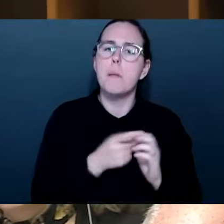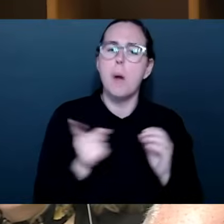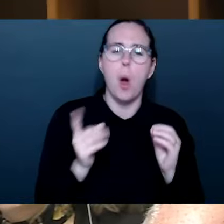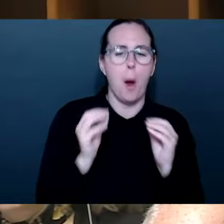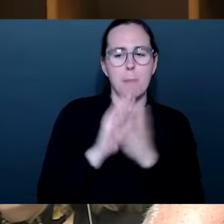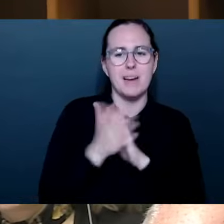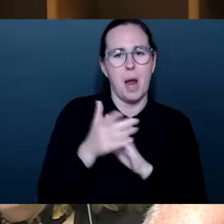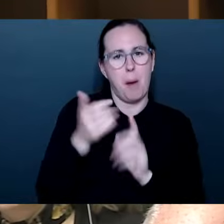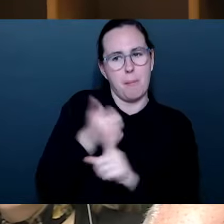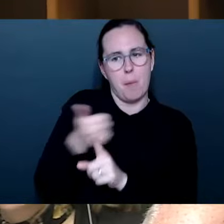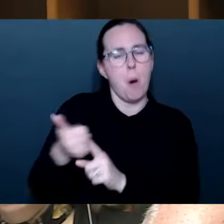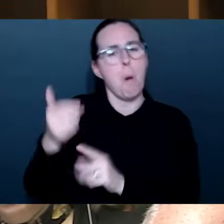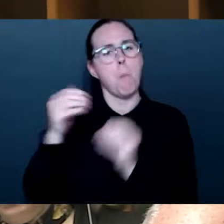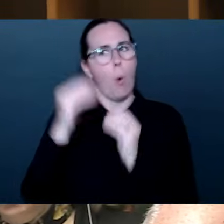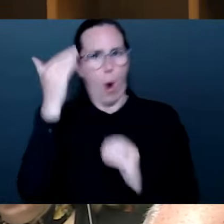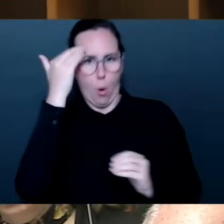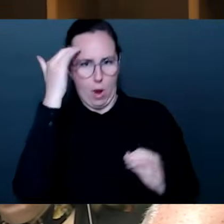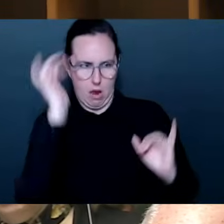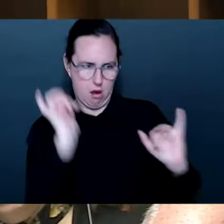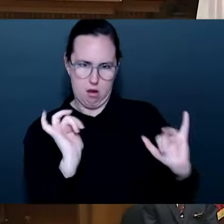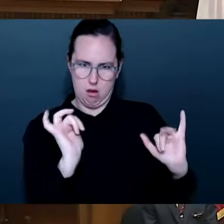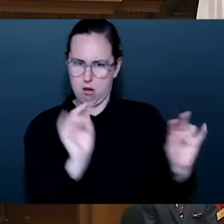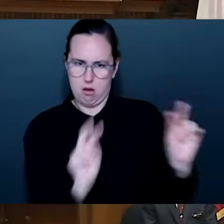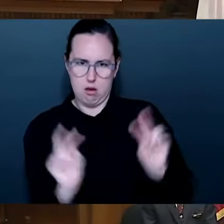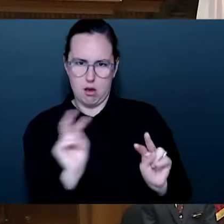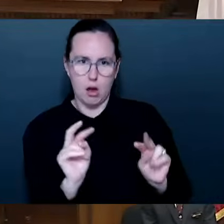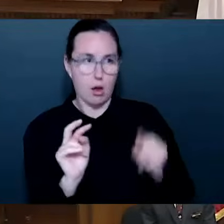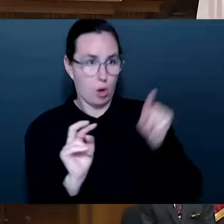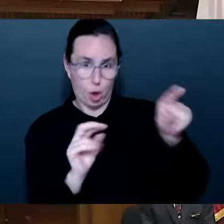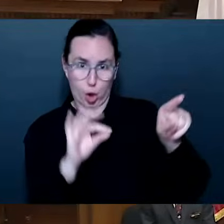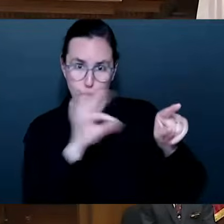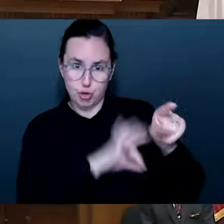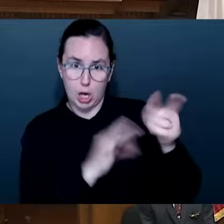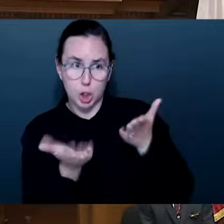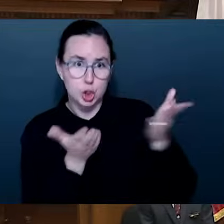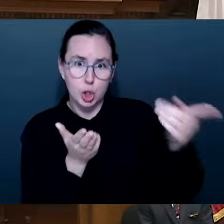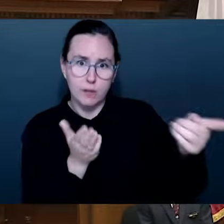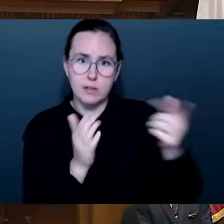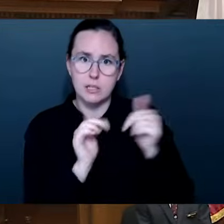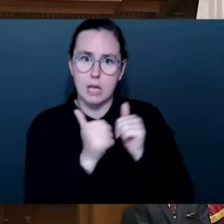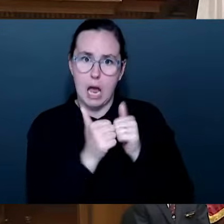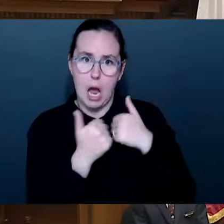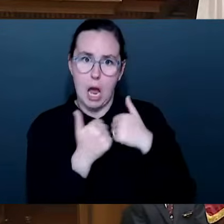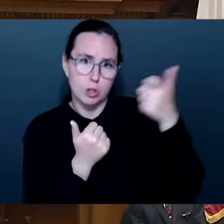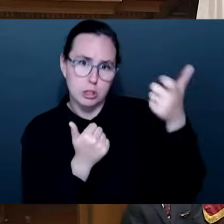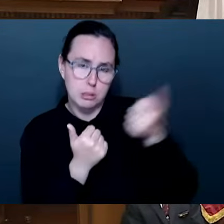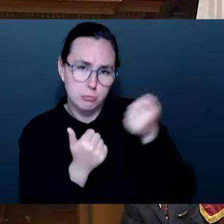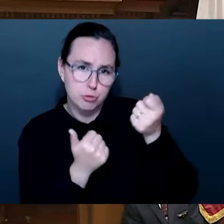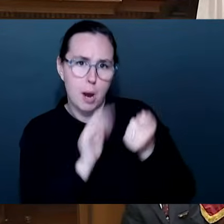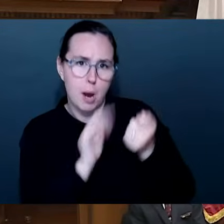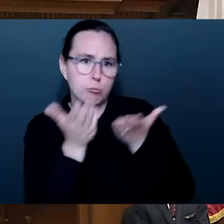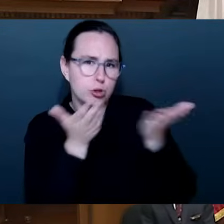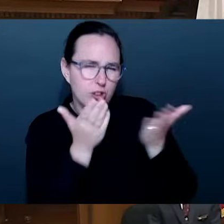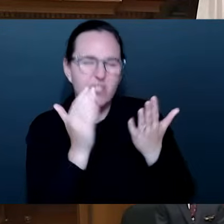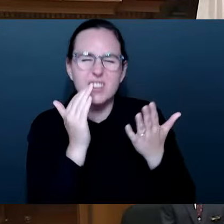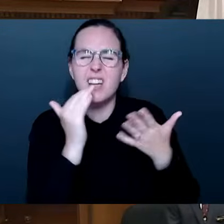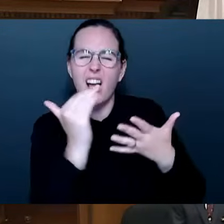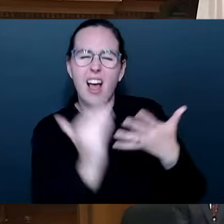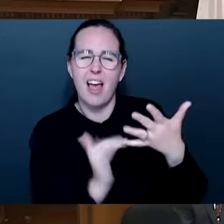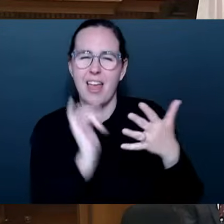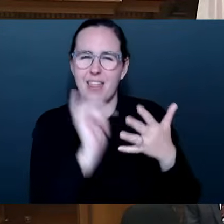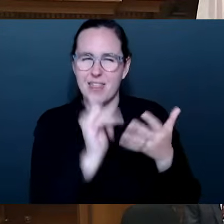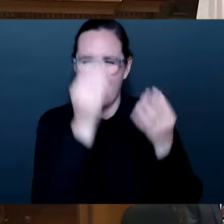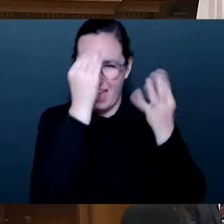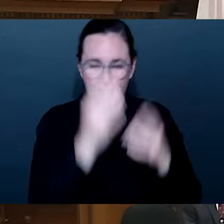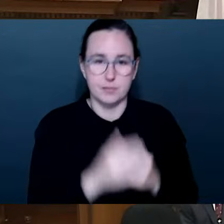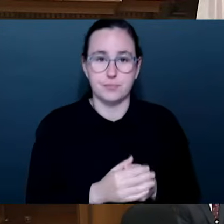repair services. Members, the question is first reading of the bill. All those in favor say aye. Aye. Opposed?